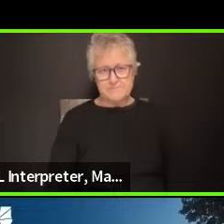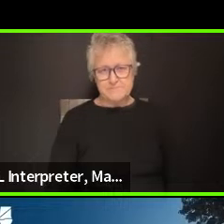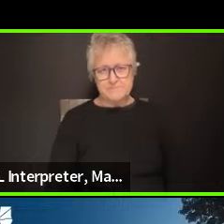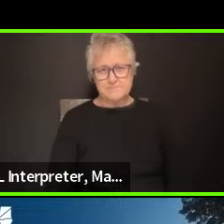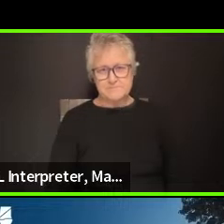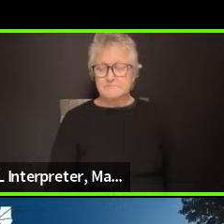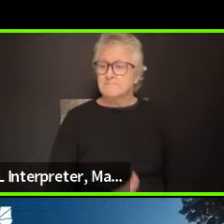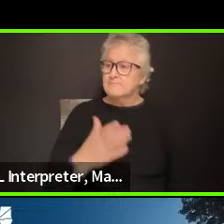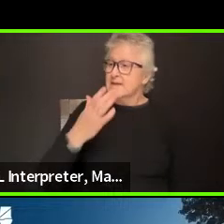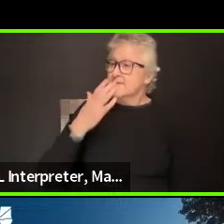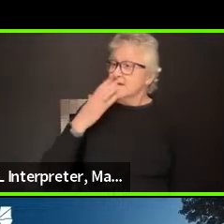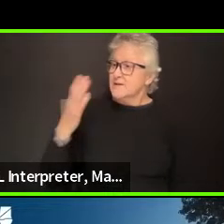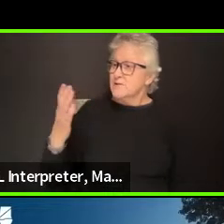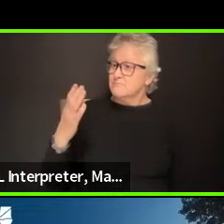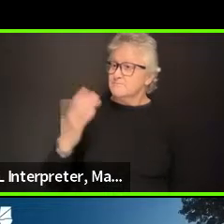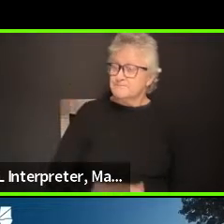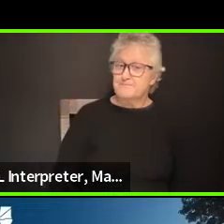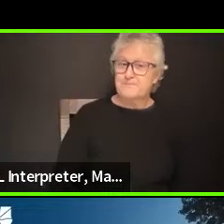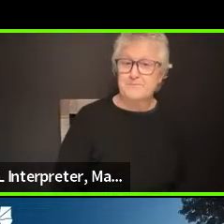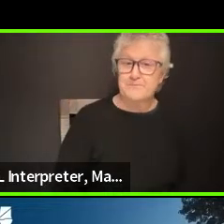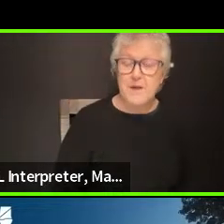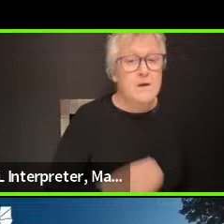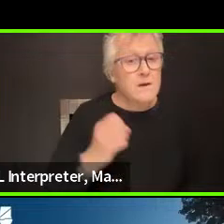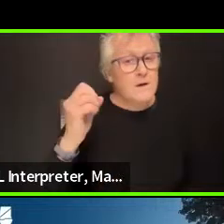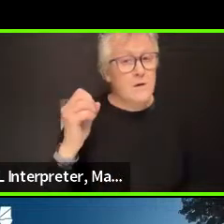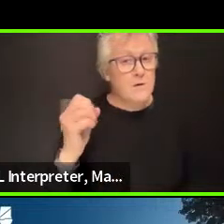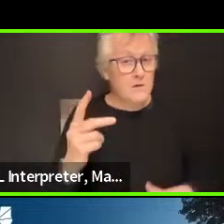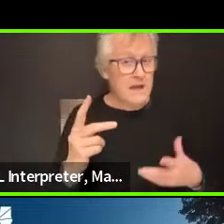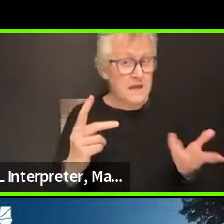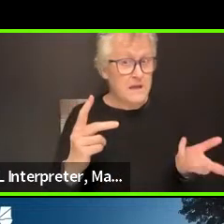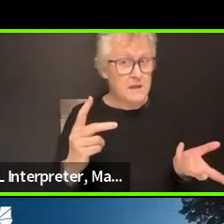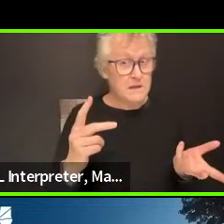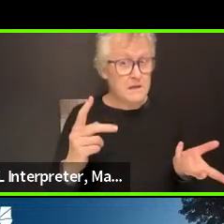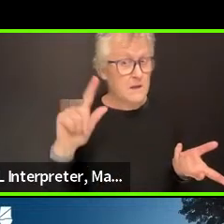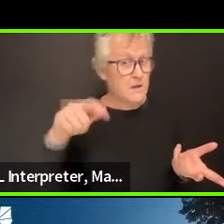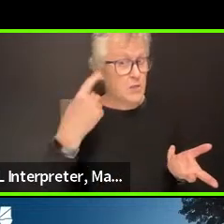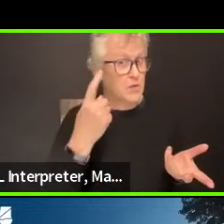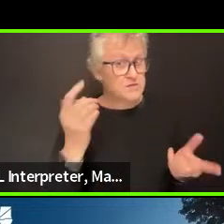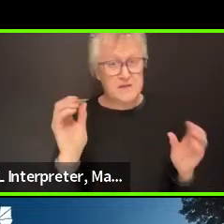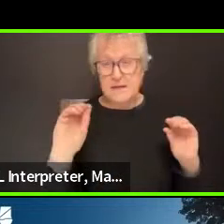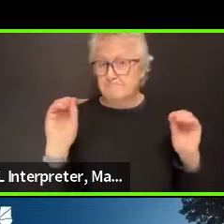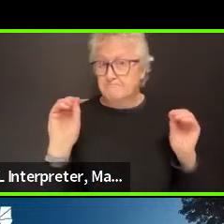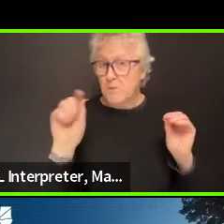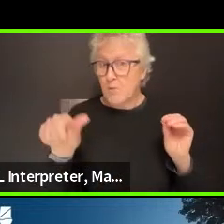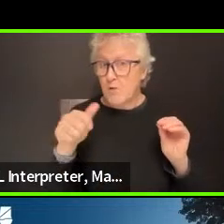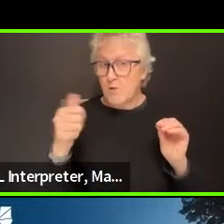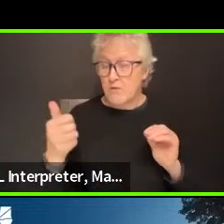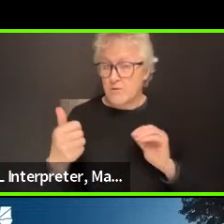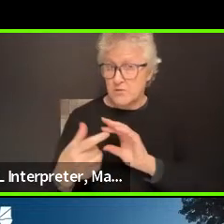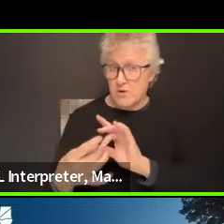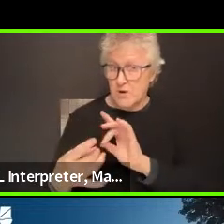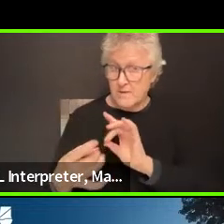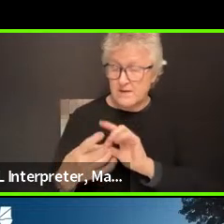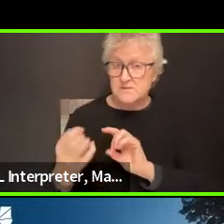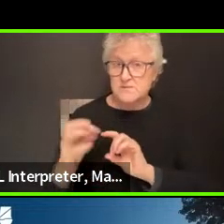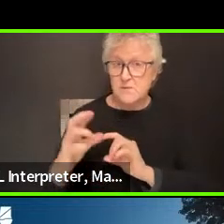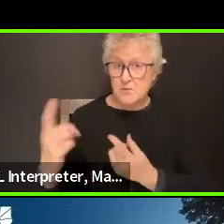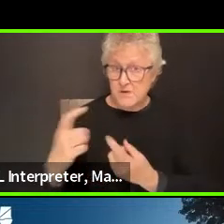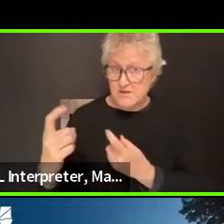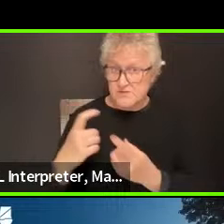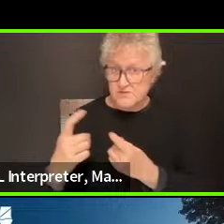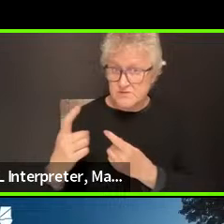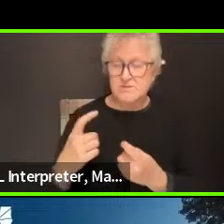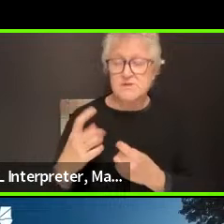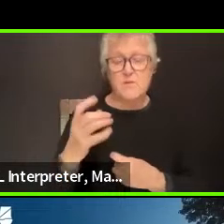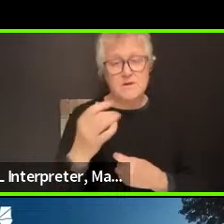Thank you. Well, it looks like no more comments or questions. I do want to give a shout out to Vicky and